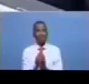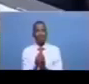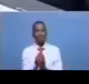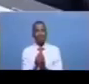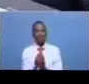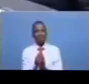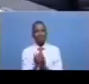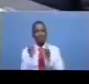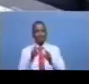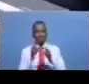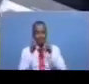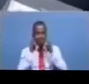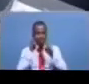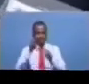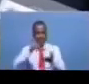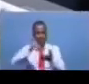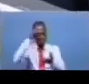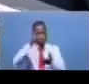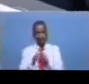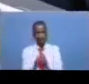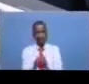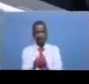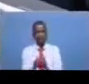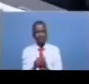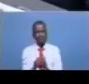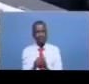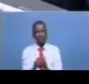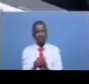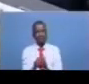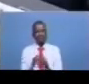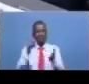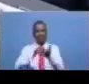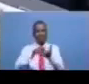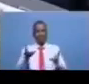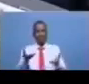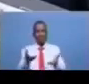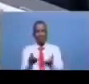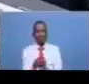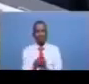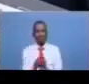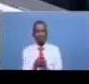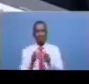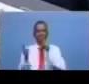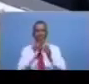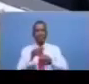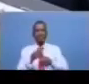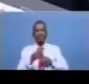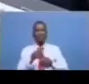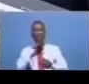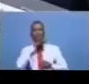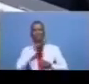or ridicule anybody. You understand? So, I mean, why do you come and stand here and talk down on